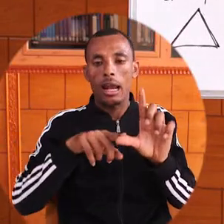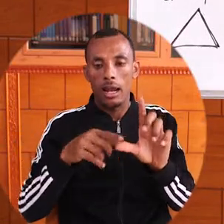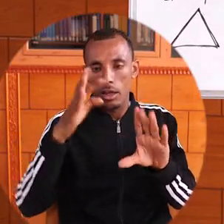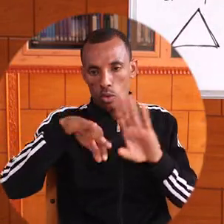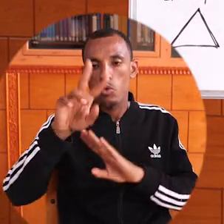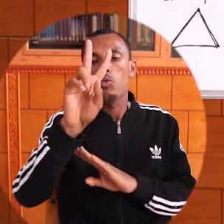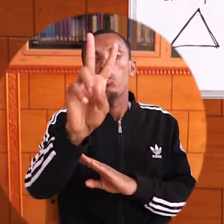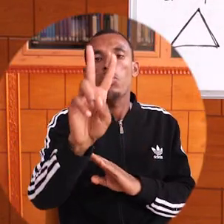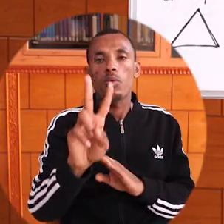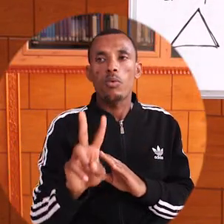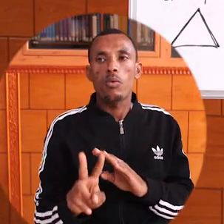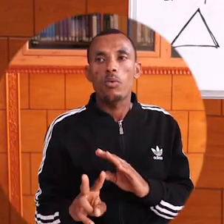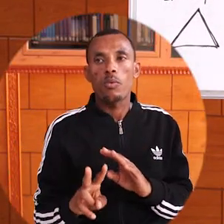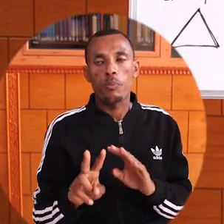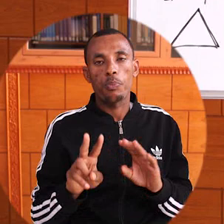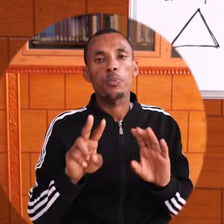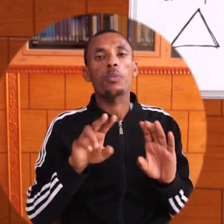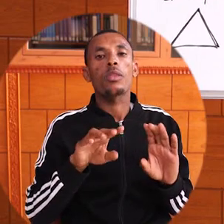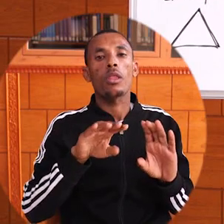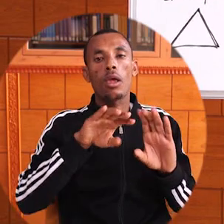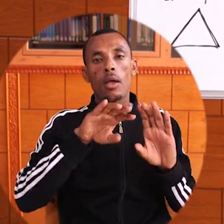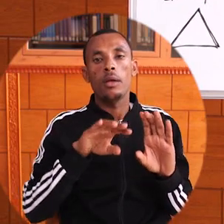two: the convex polygon,